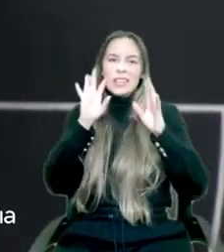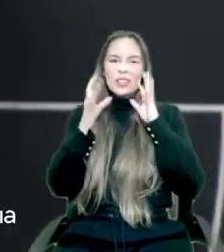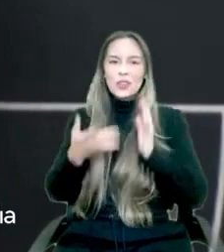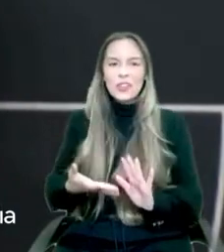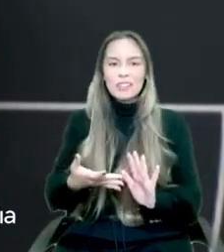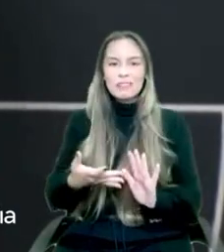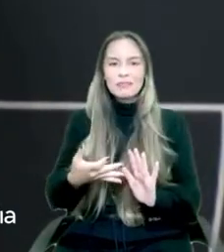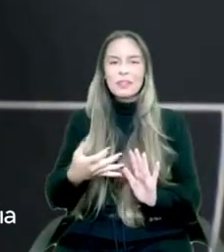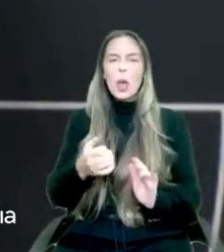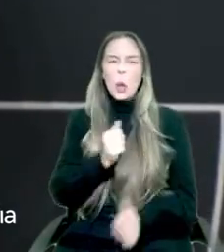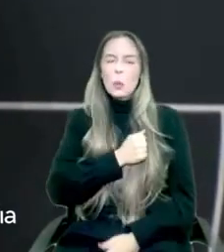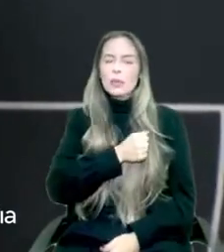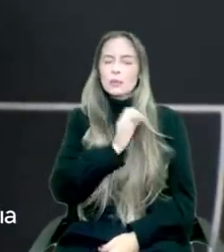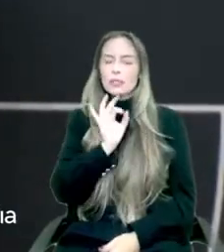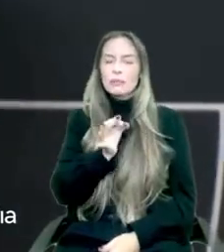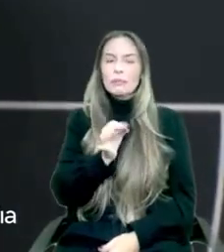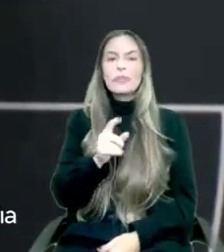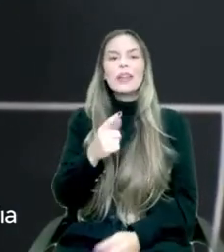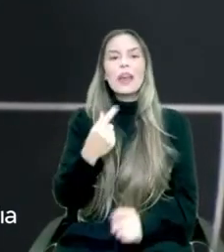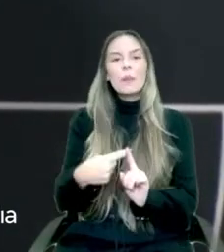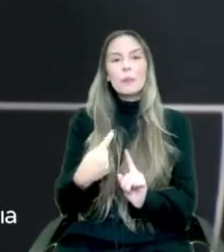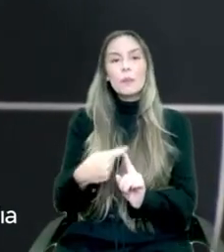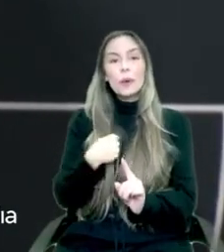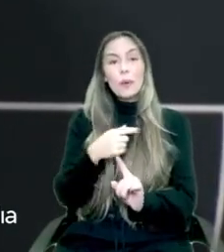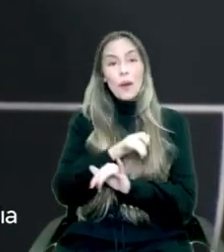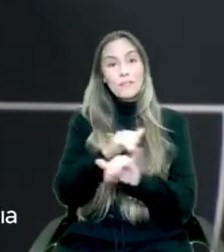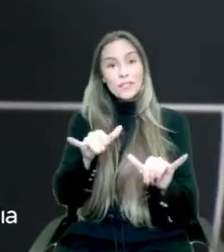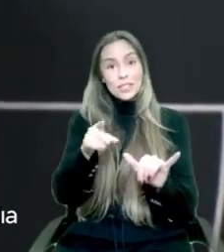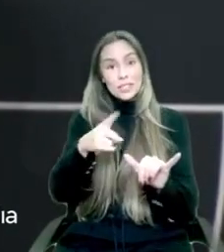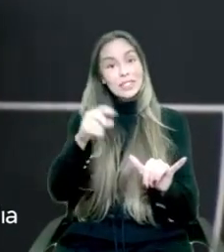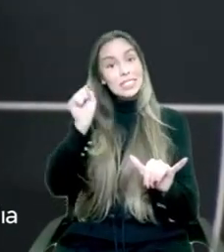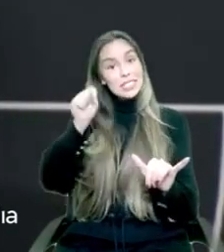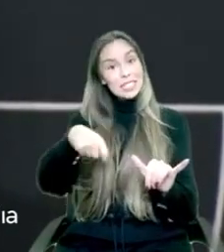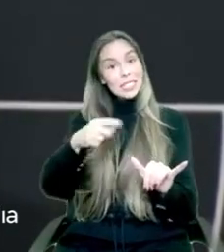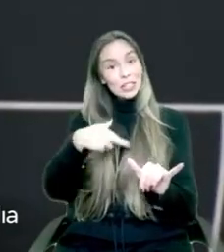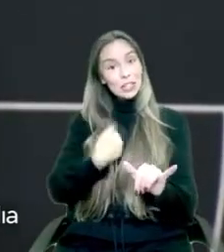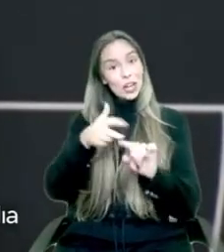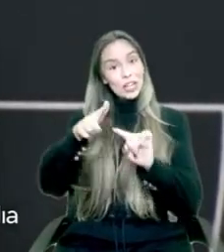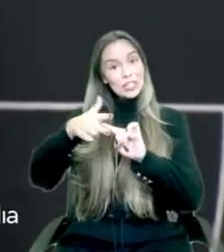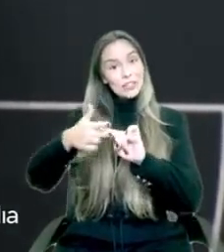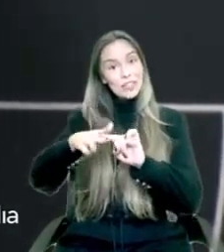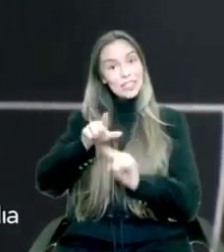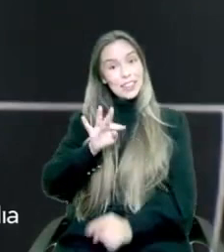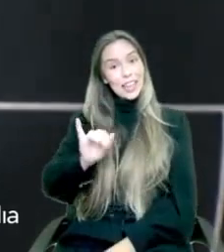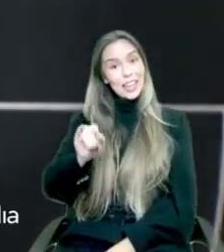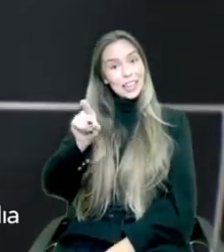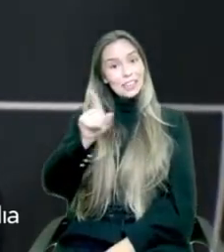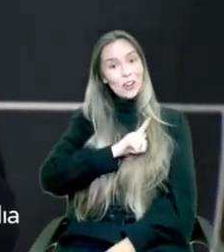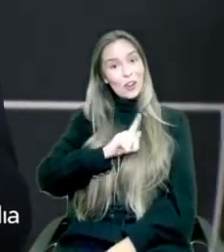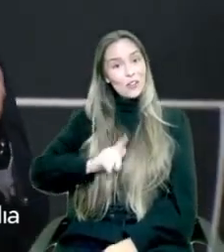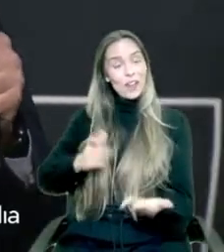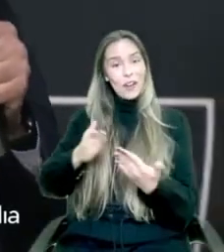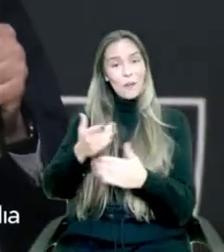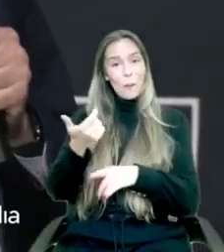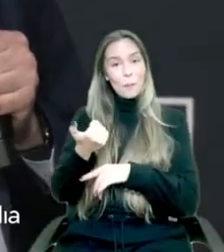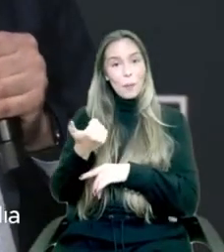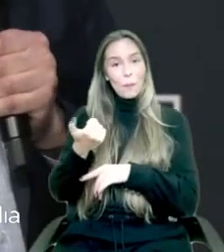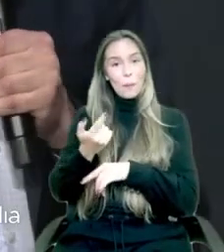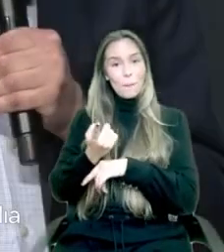I'm happy to announce to all of you that, yep, we fixed government IT. Everything's running like clockwork now.